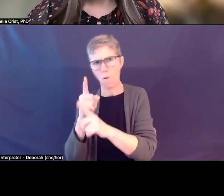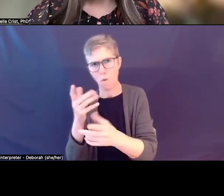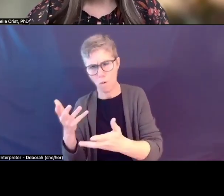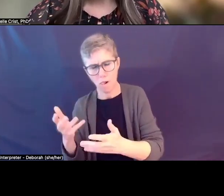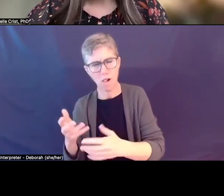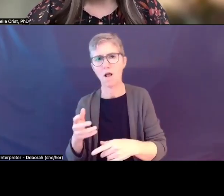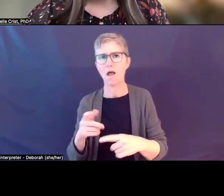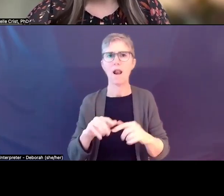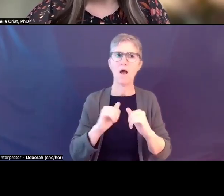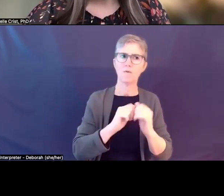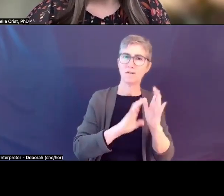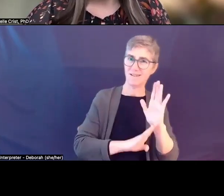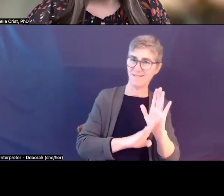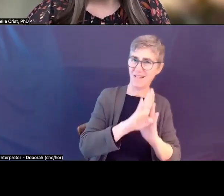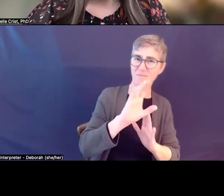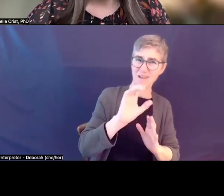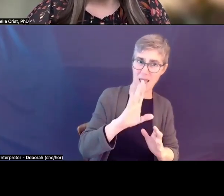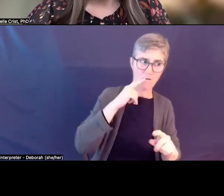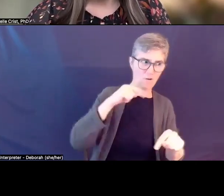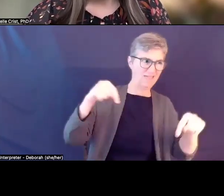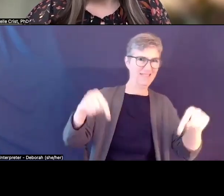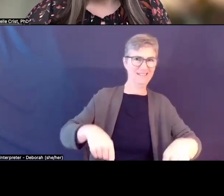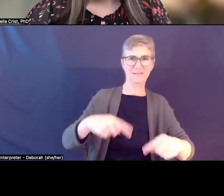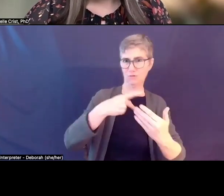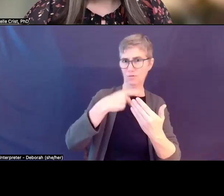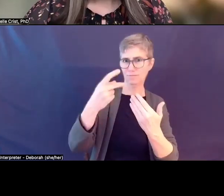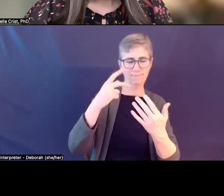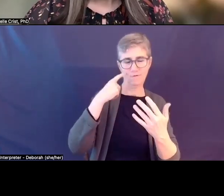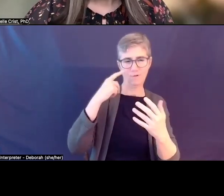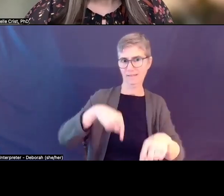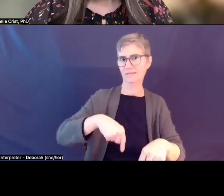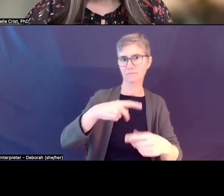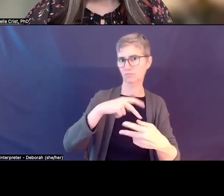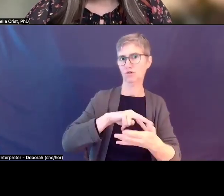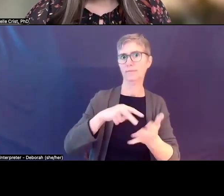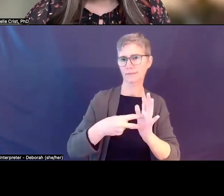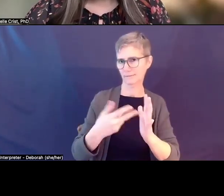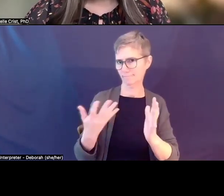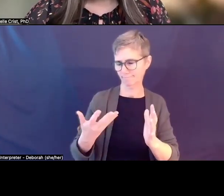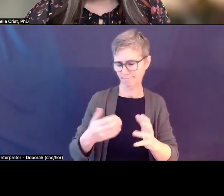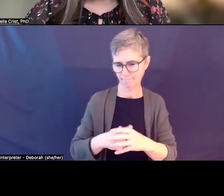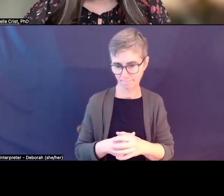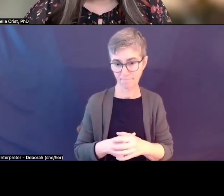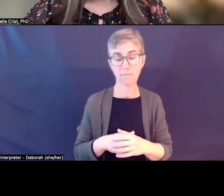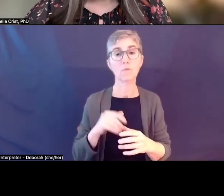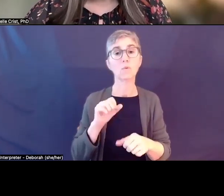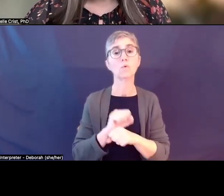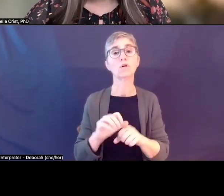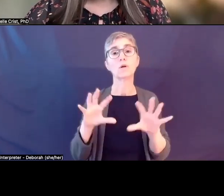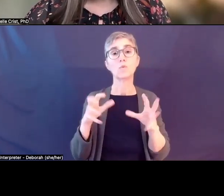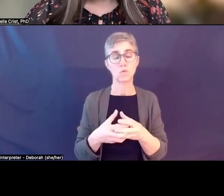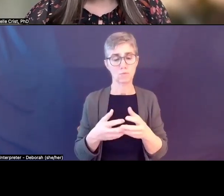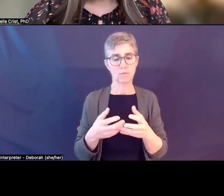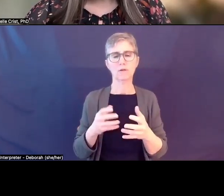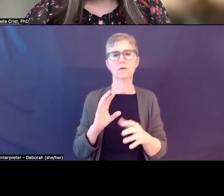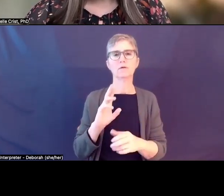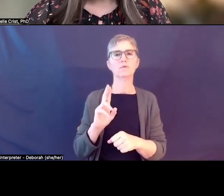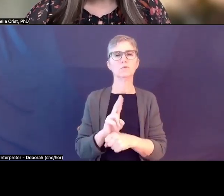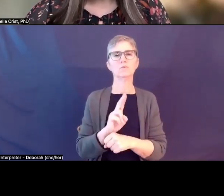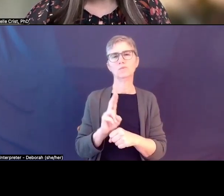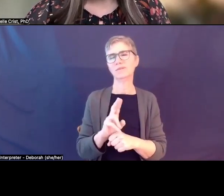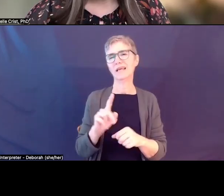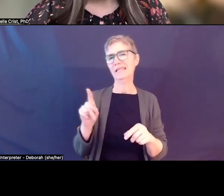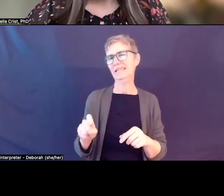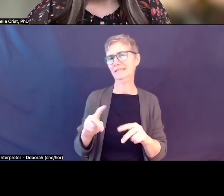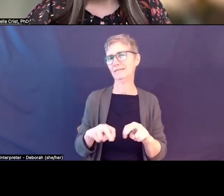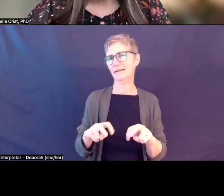what the development of a CAB for this purpose would look like. The working group decided to start a needs assessment by surveying and